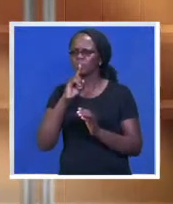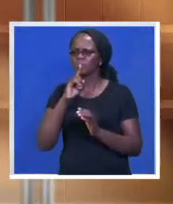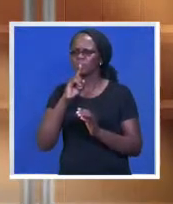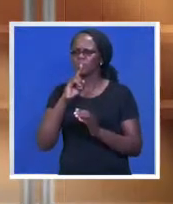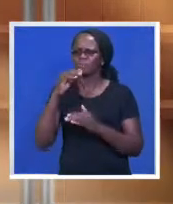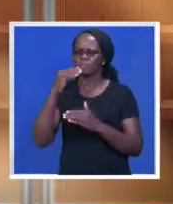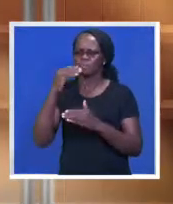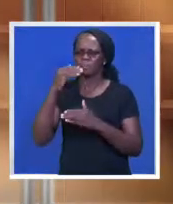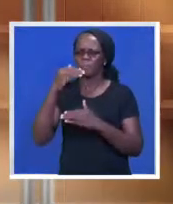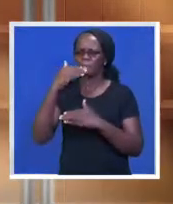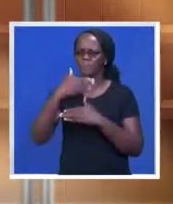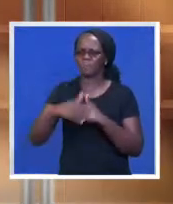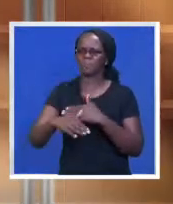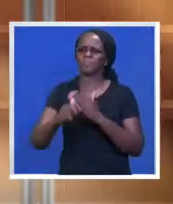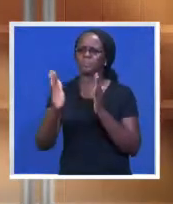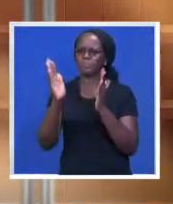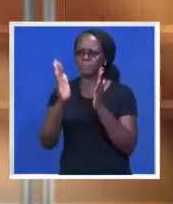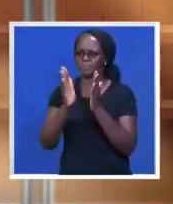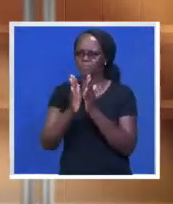a command which was